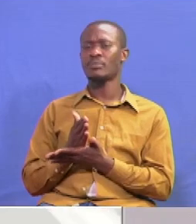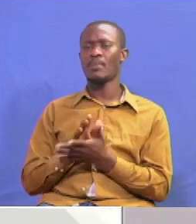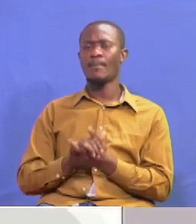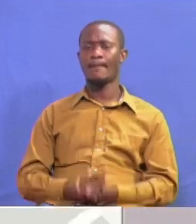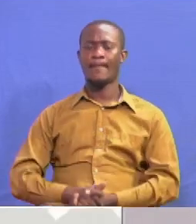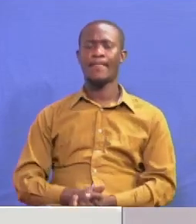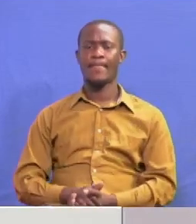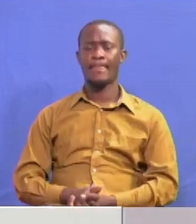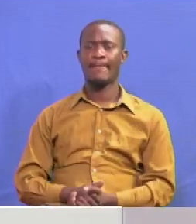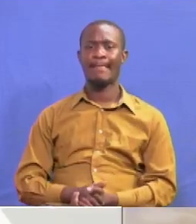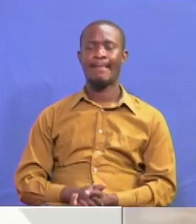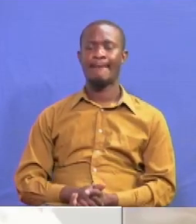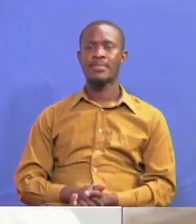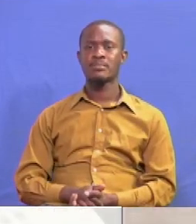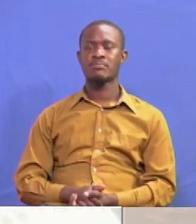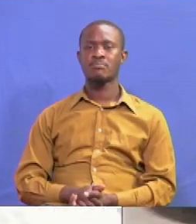the details.